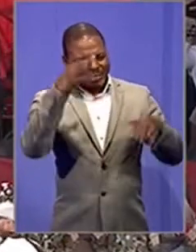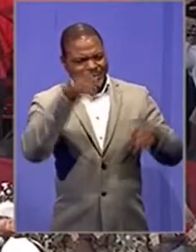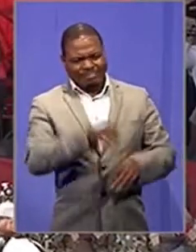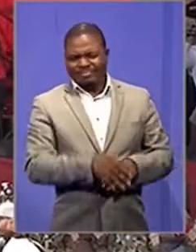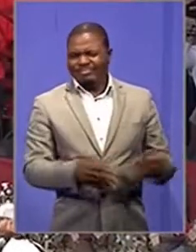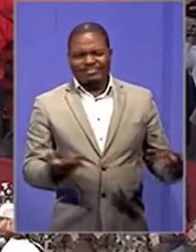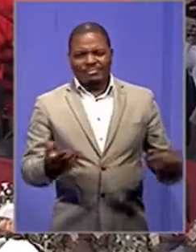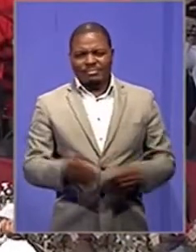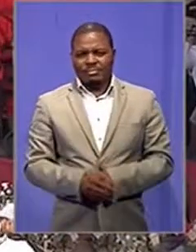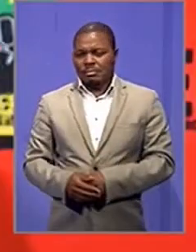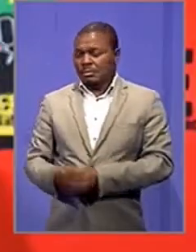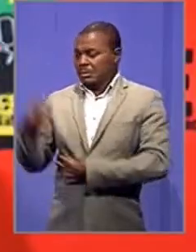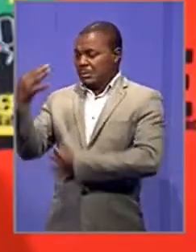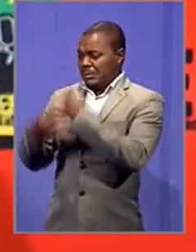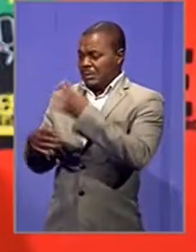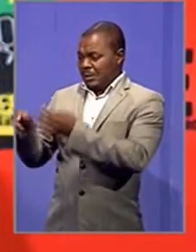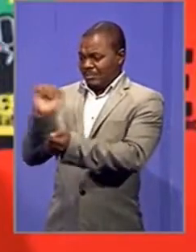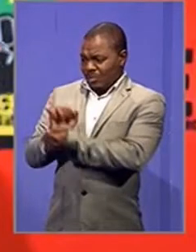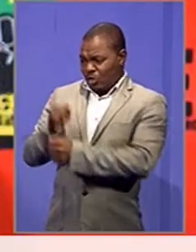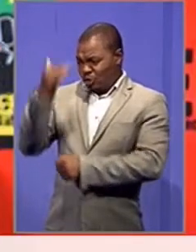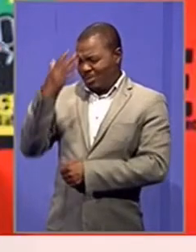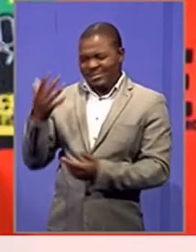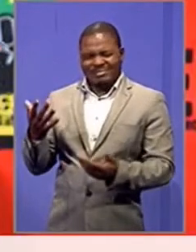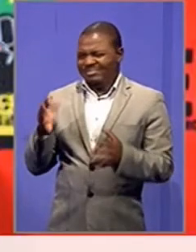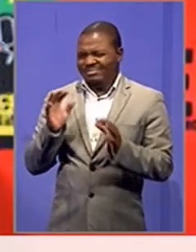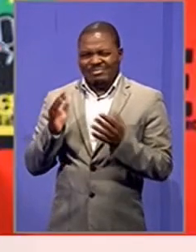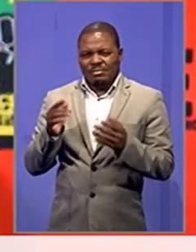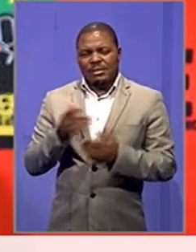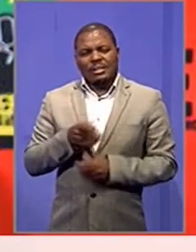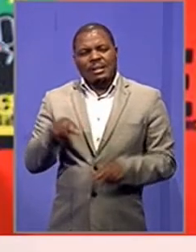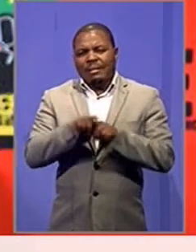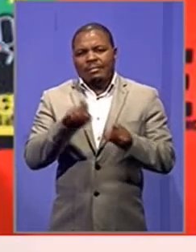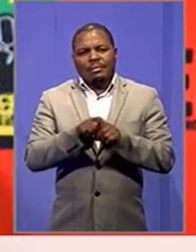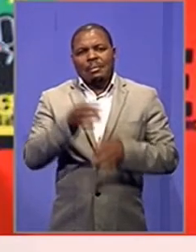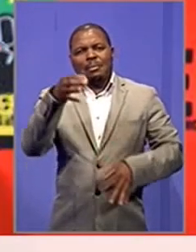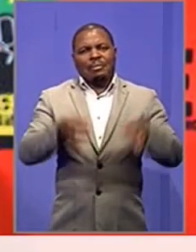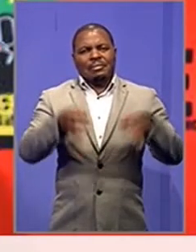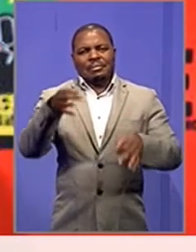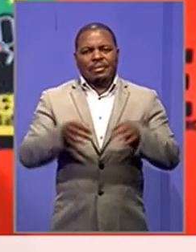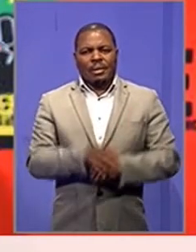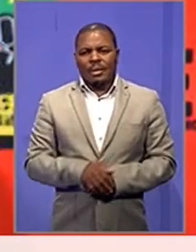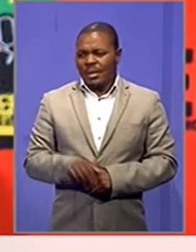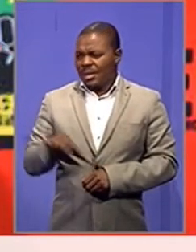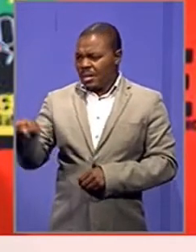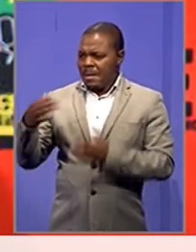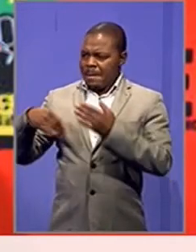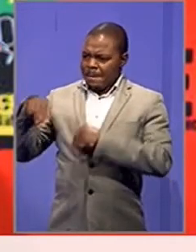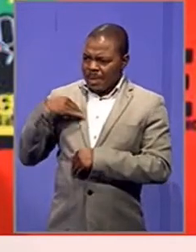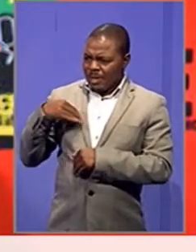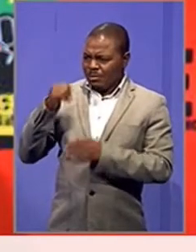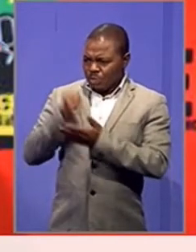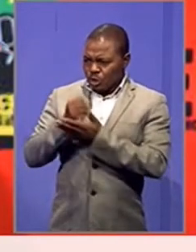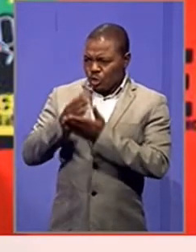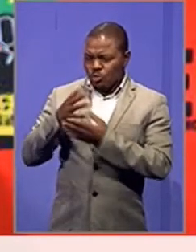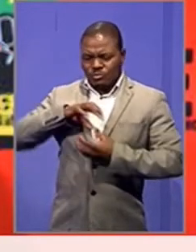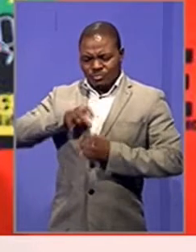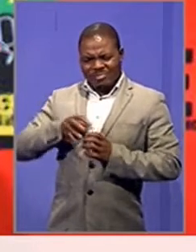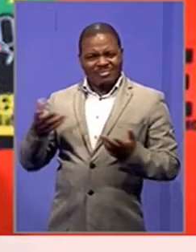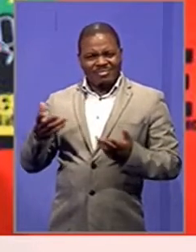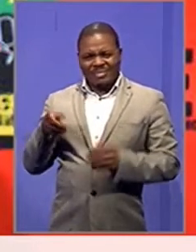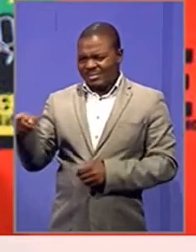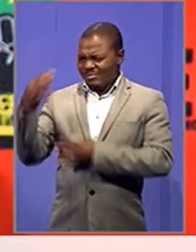Arresting Zuma is nothing but political revenge. If the law must serve a purpose of rehabilitation or bringing order to society, what is the